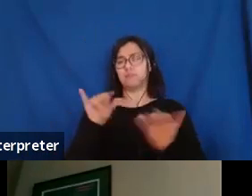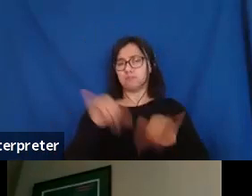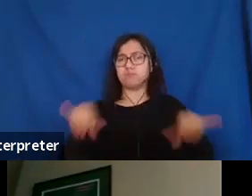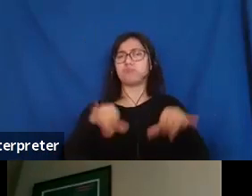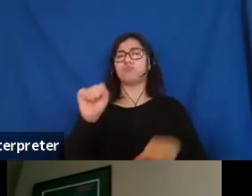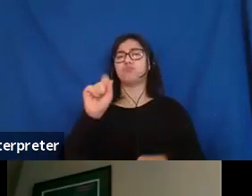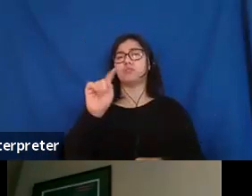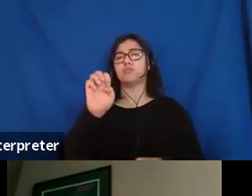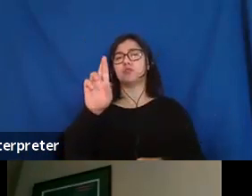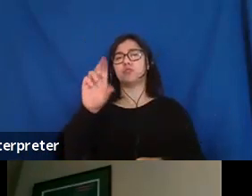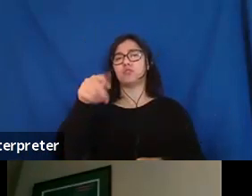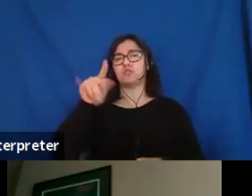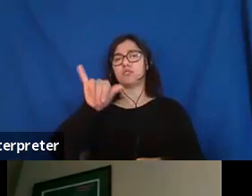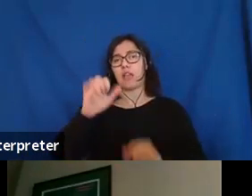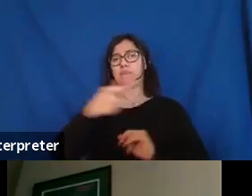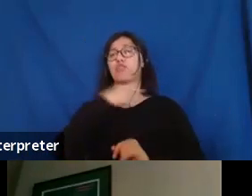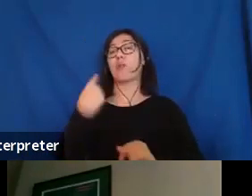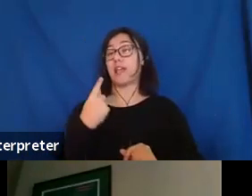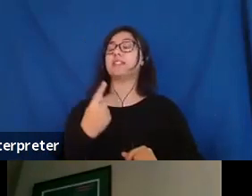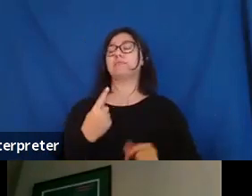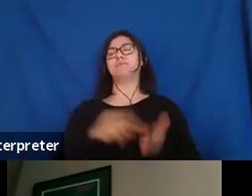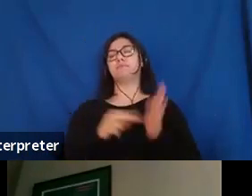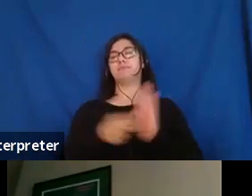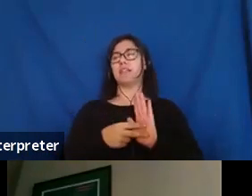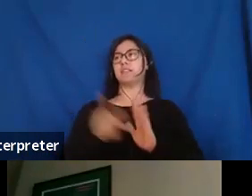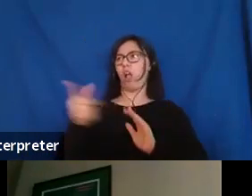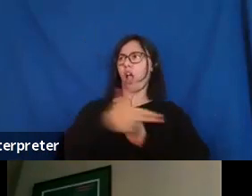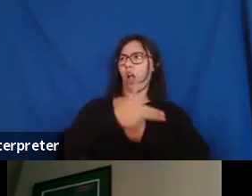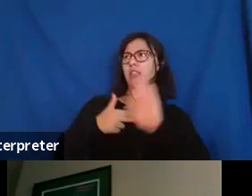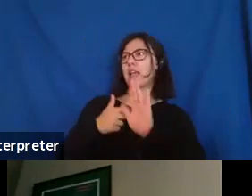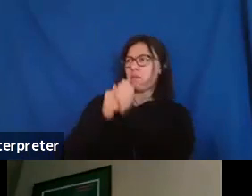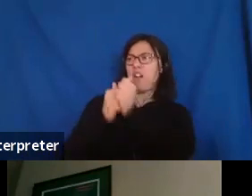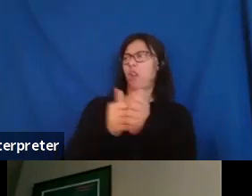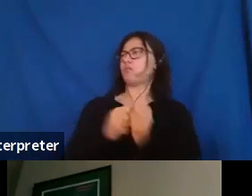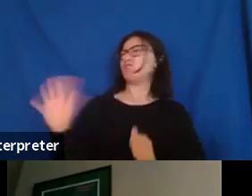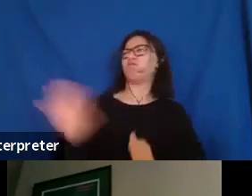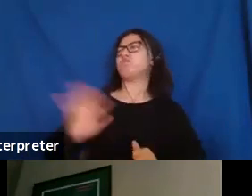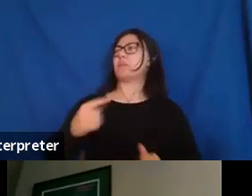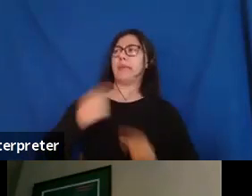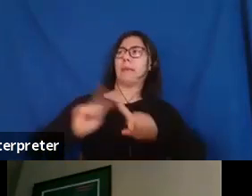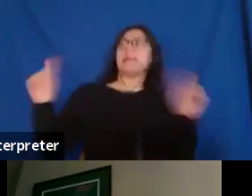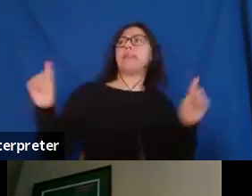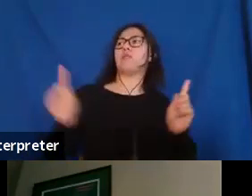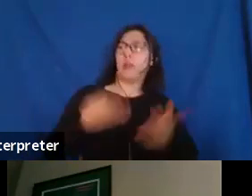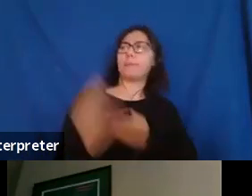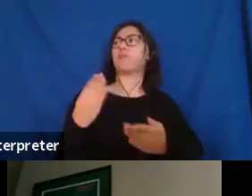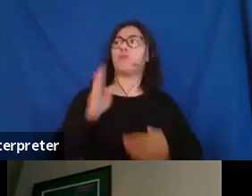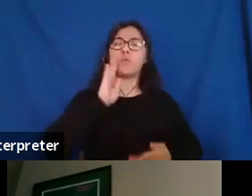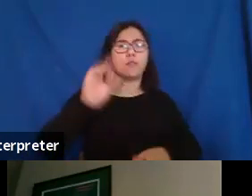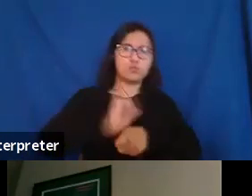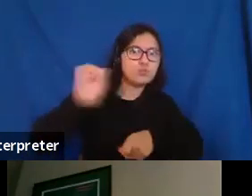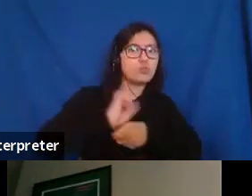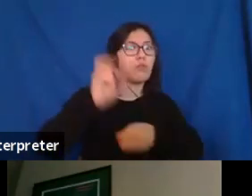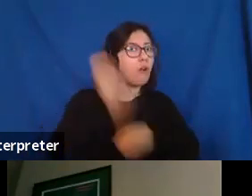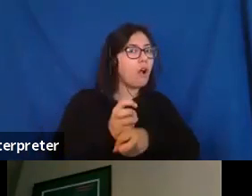individual. So we see this as something that, you know, people of color have to deal with all the time, right? And so, you know, Muhammad here has this